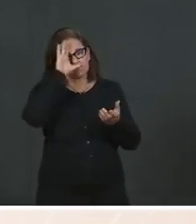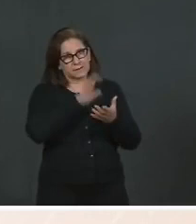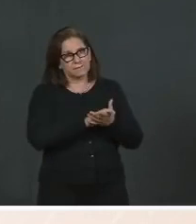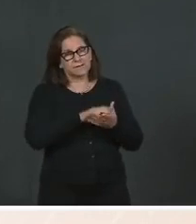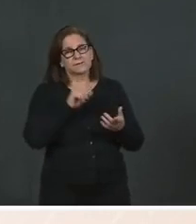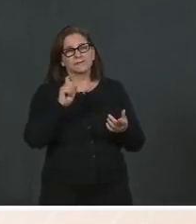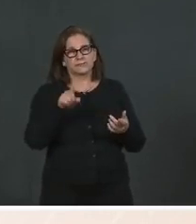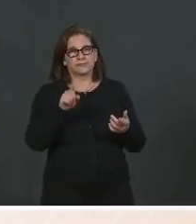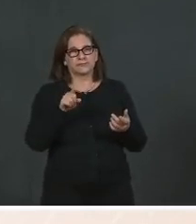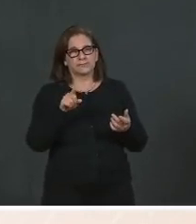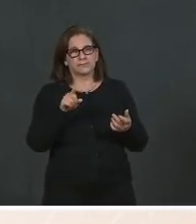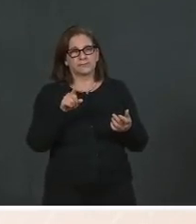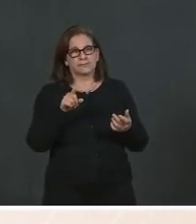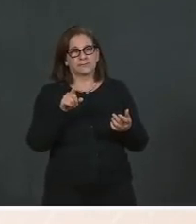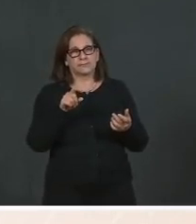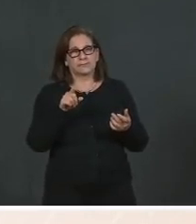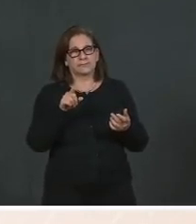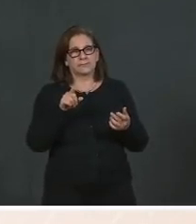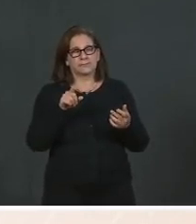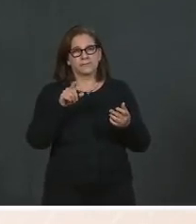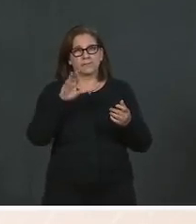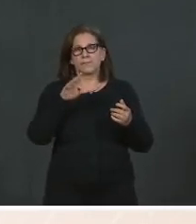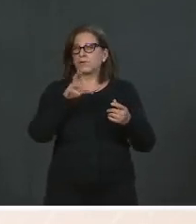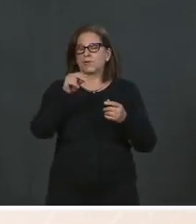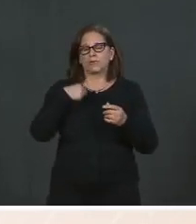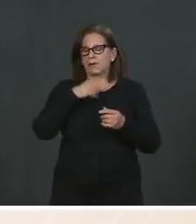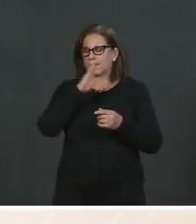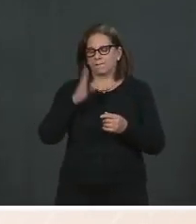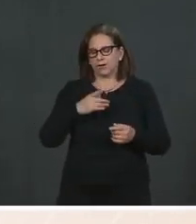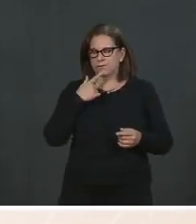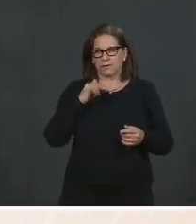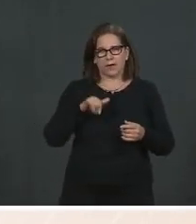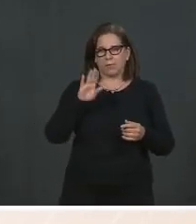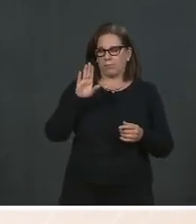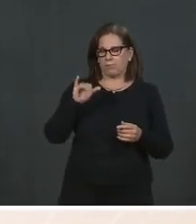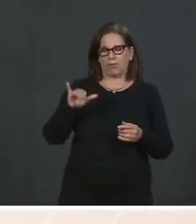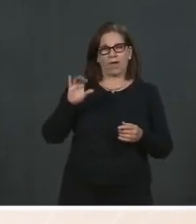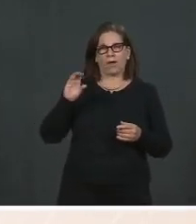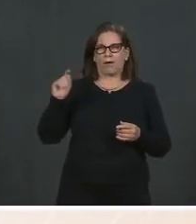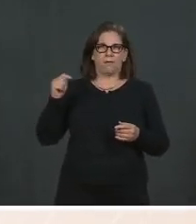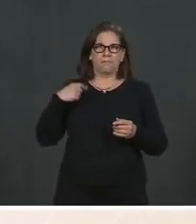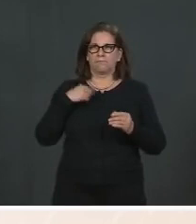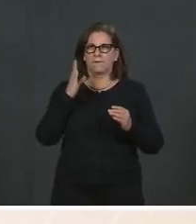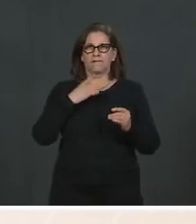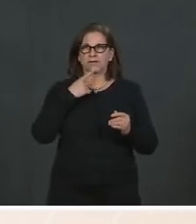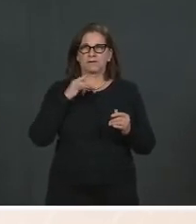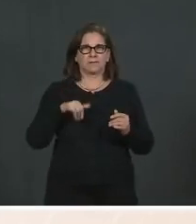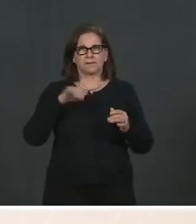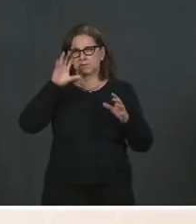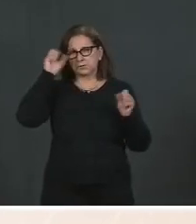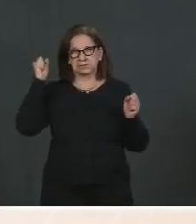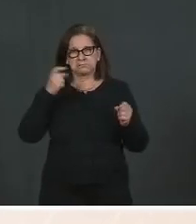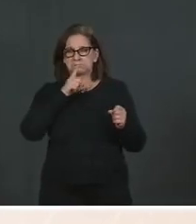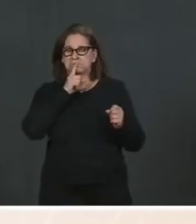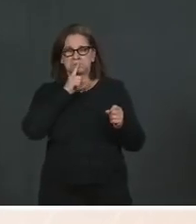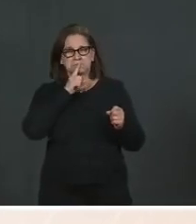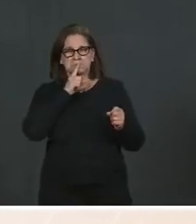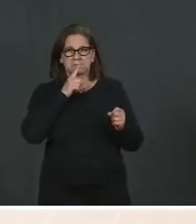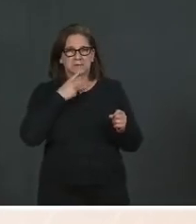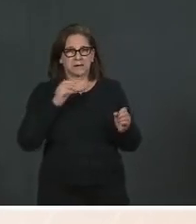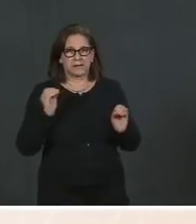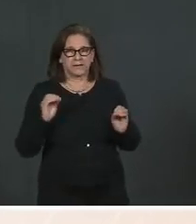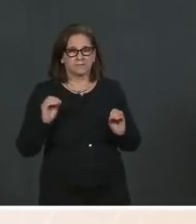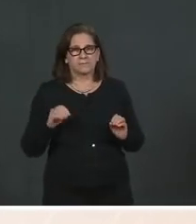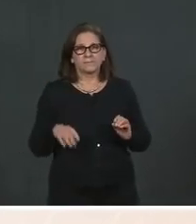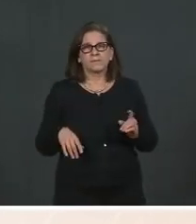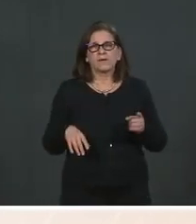here. Go ahead. Thank you, Jen. The Vice President has said before that the exodus of women leaving the workforce